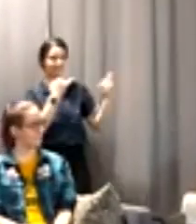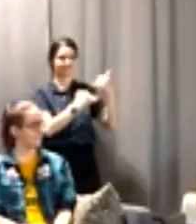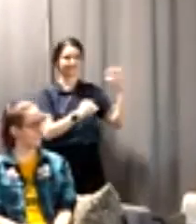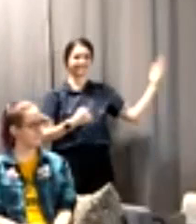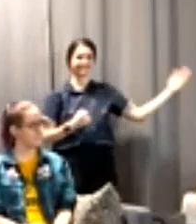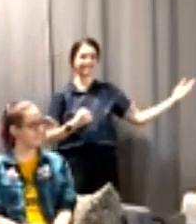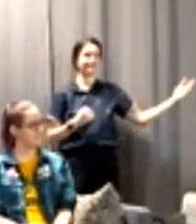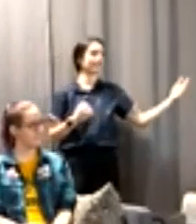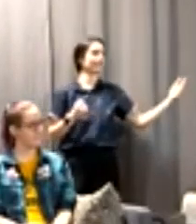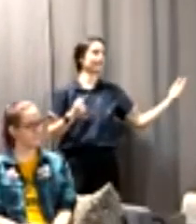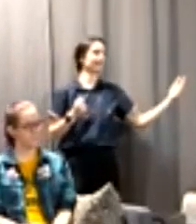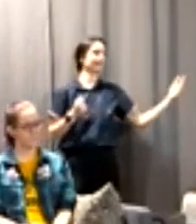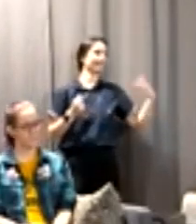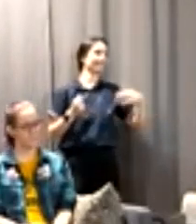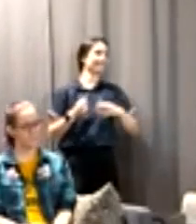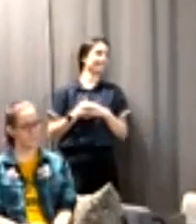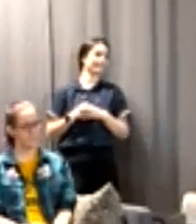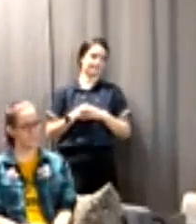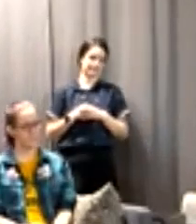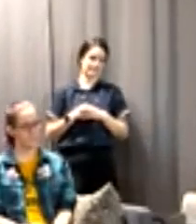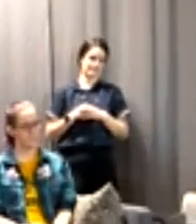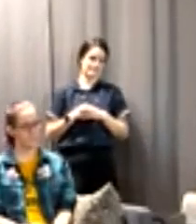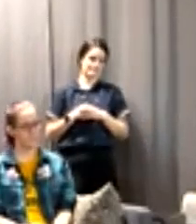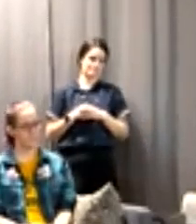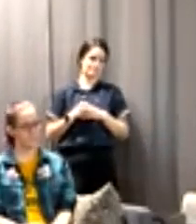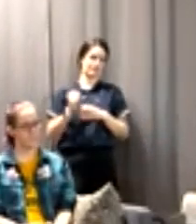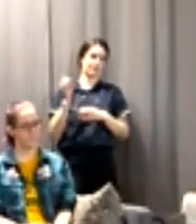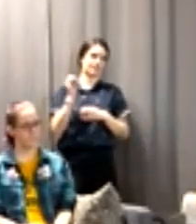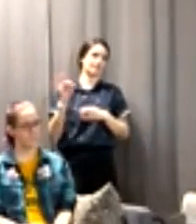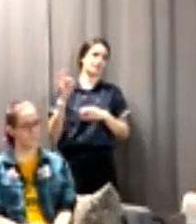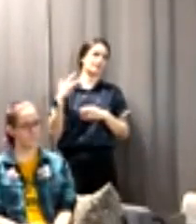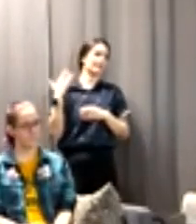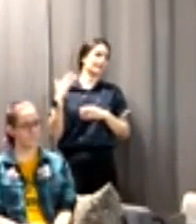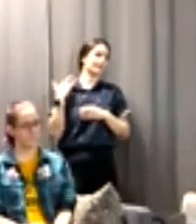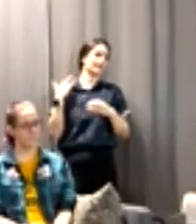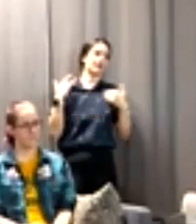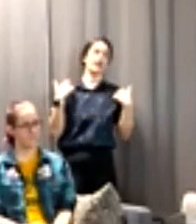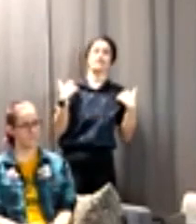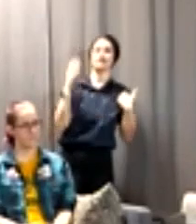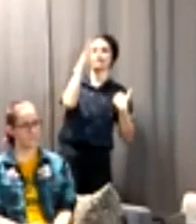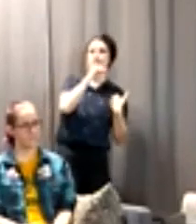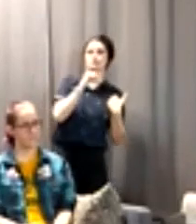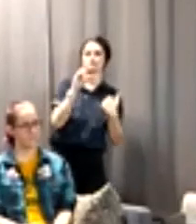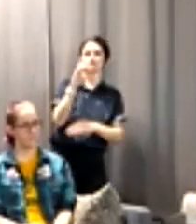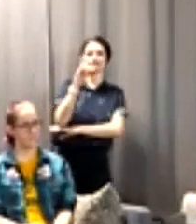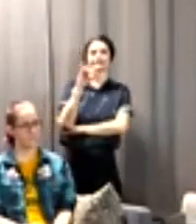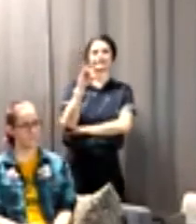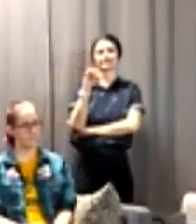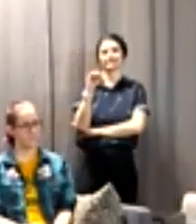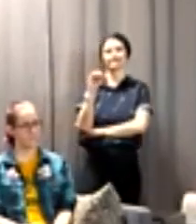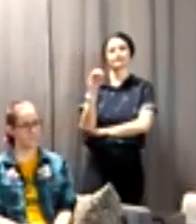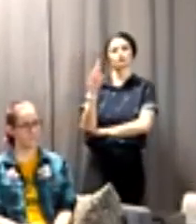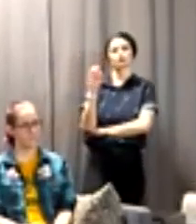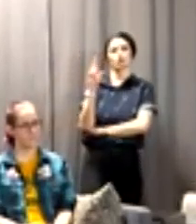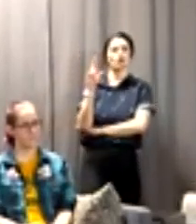If you feel like you're going to have a substance use disorder, take care of it. Don't let yourself get into a substance use disorder. Too many of our people